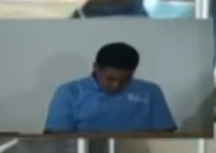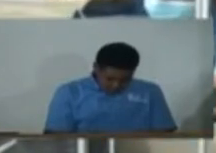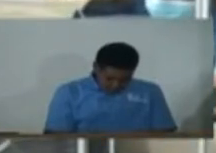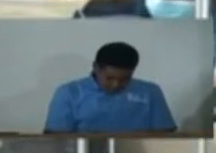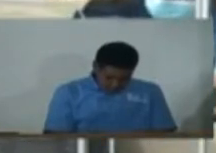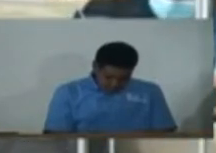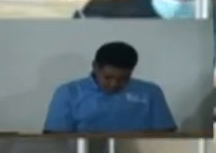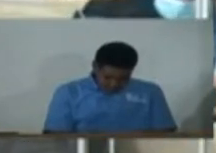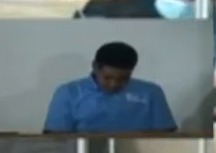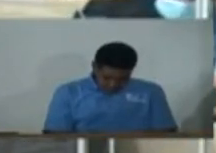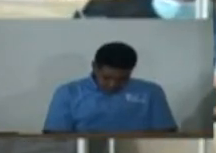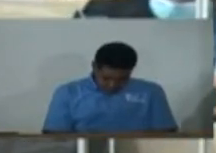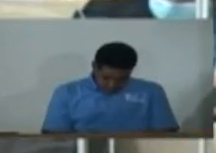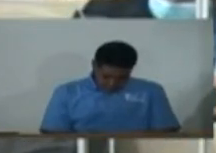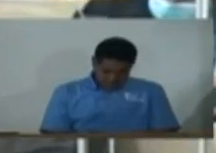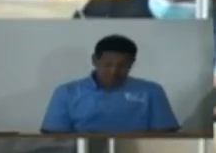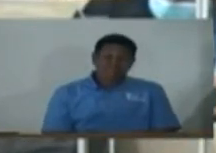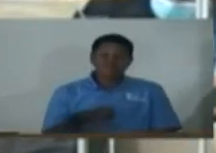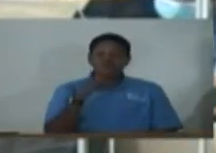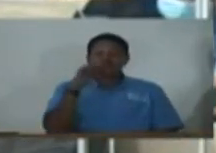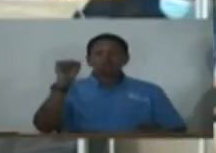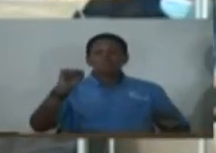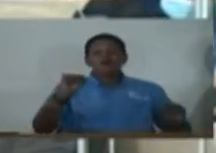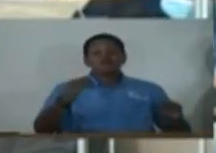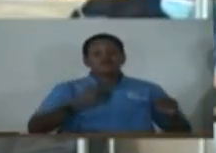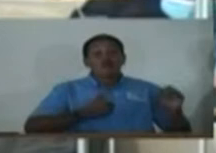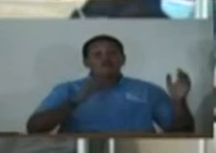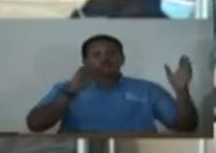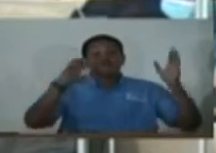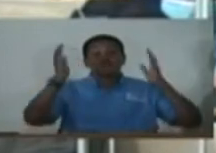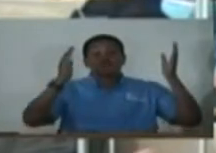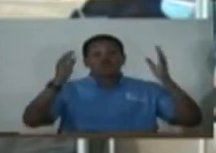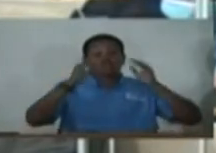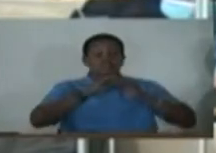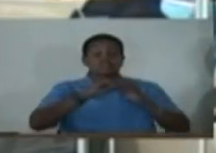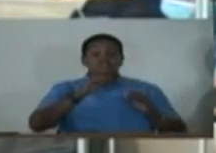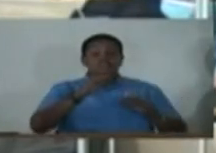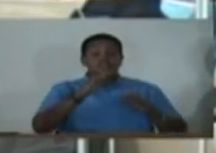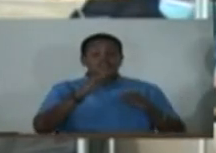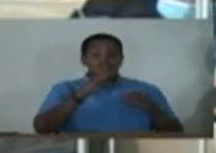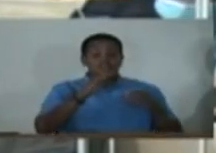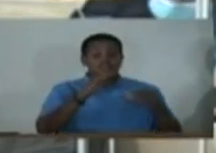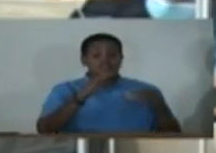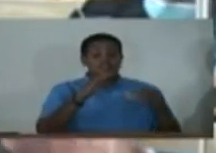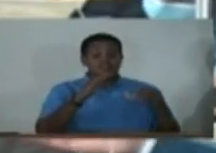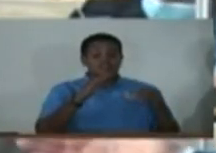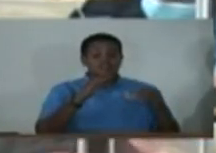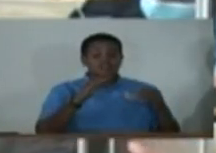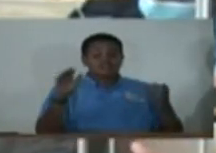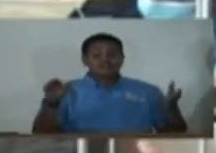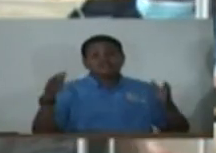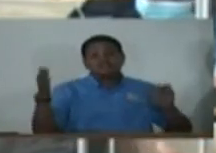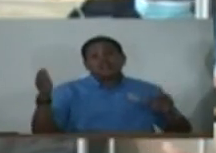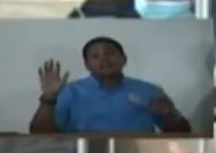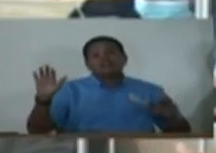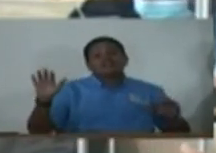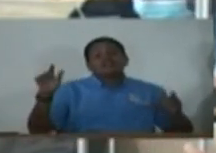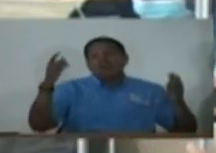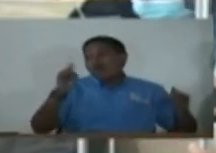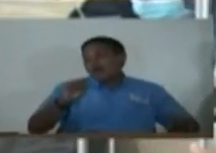have a service in honor of the deceased,